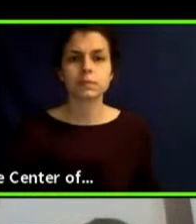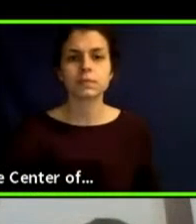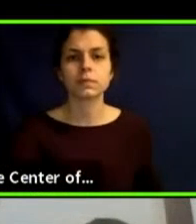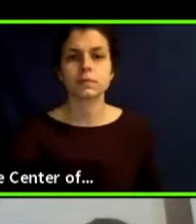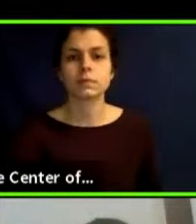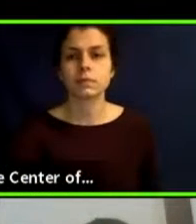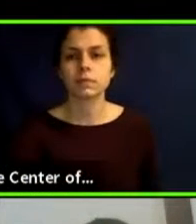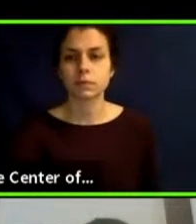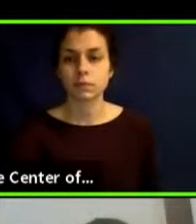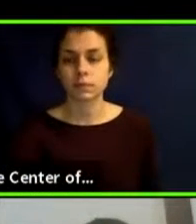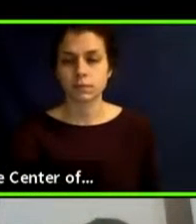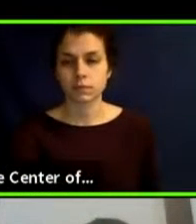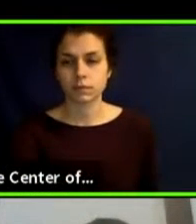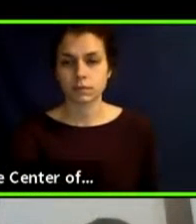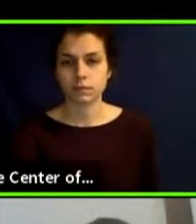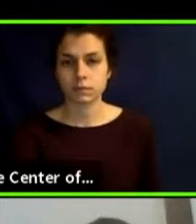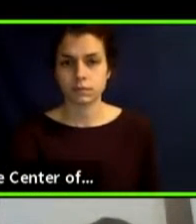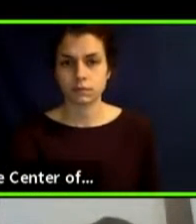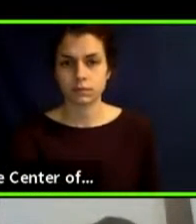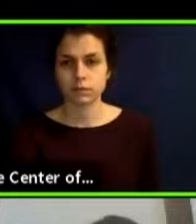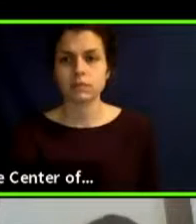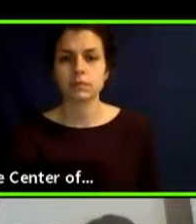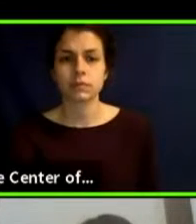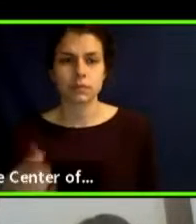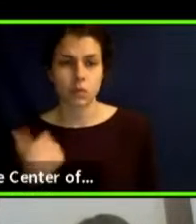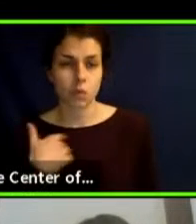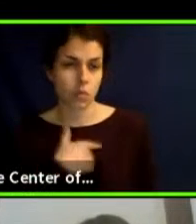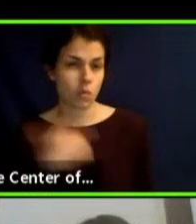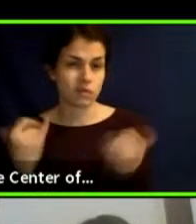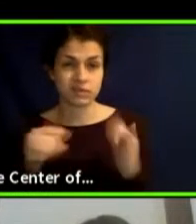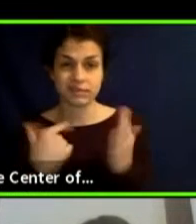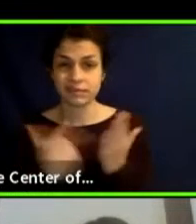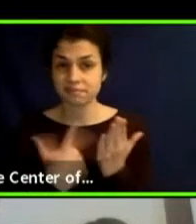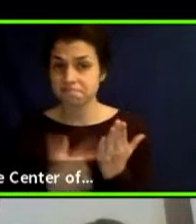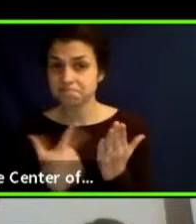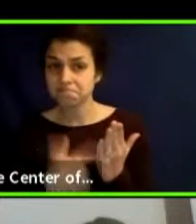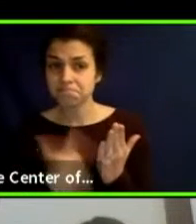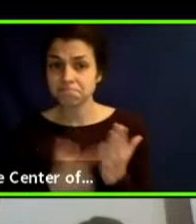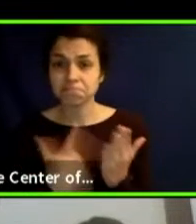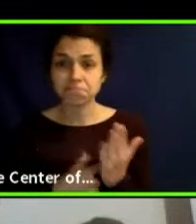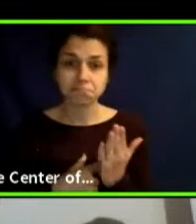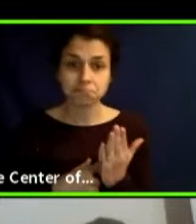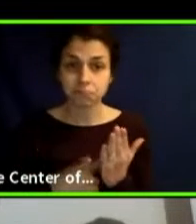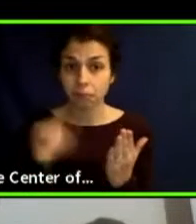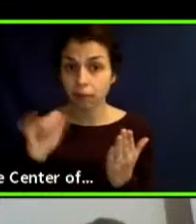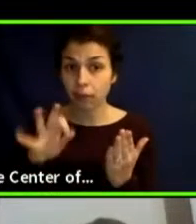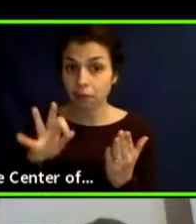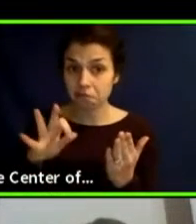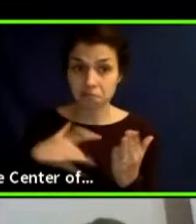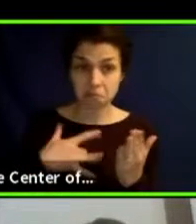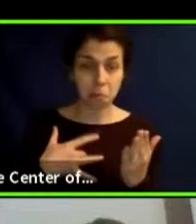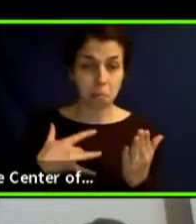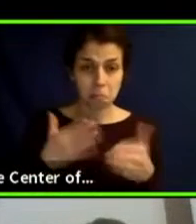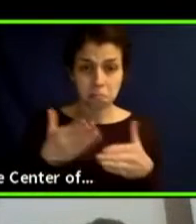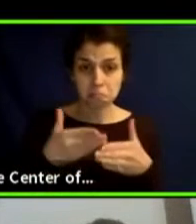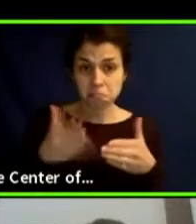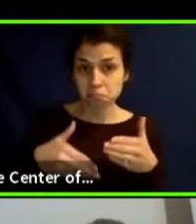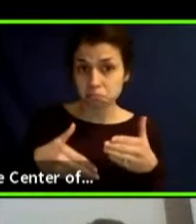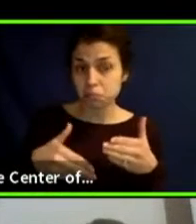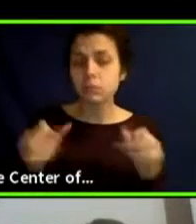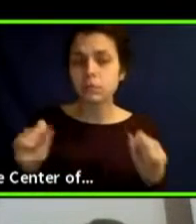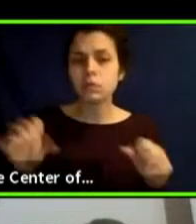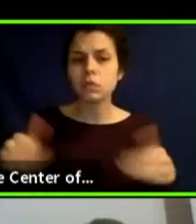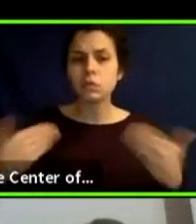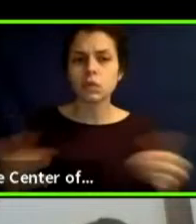And we're still in discussion. If we are completing the discussion, we can go ahead and vote, but I want to